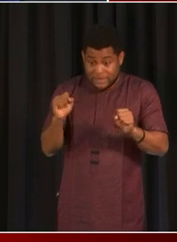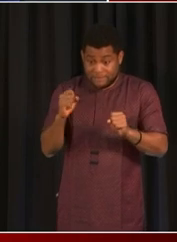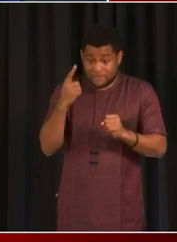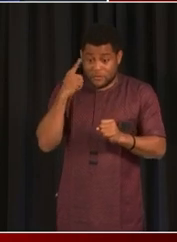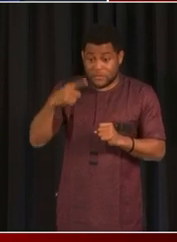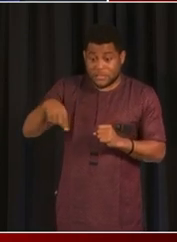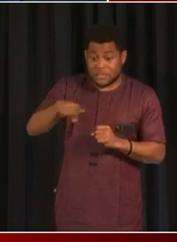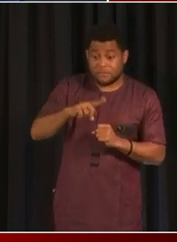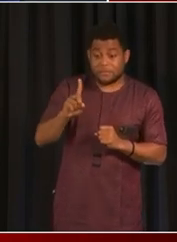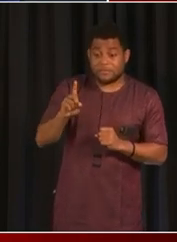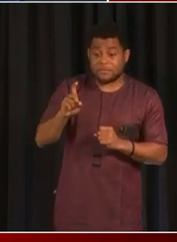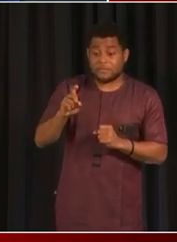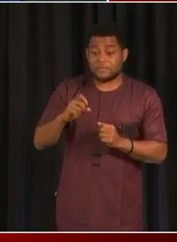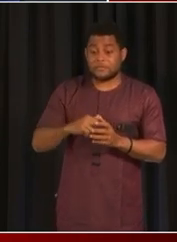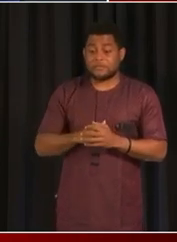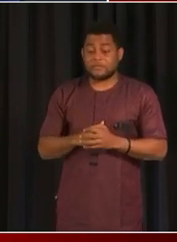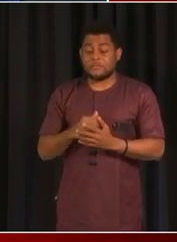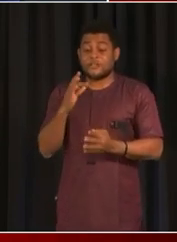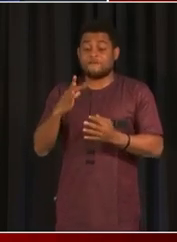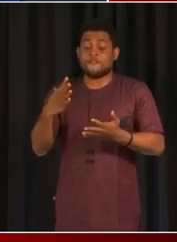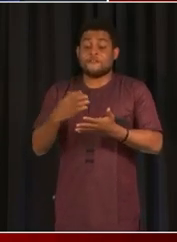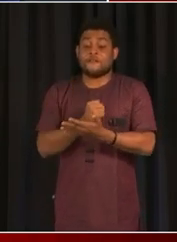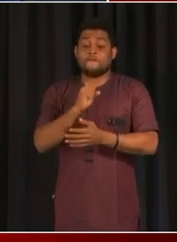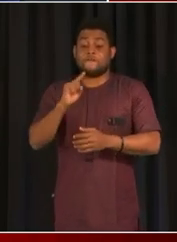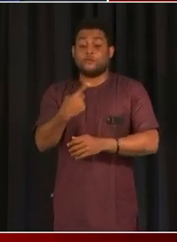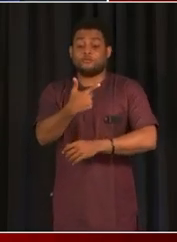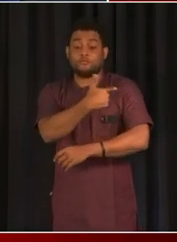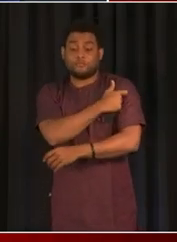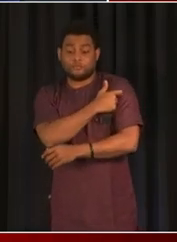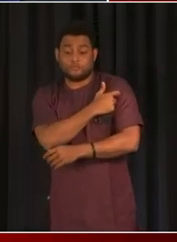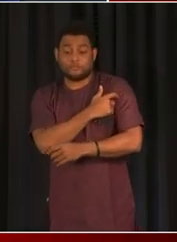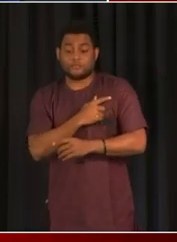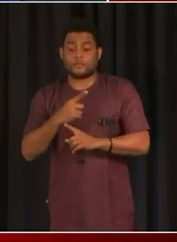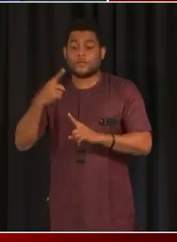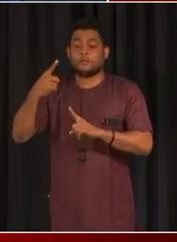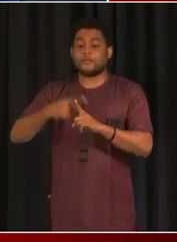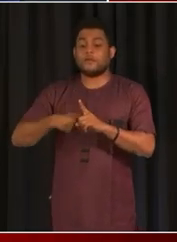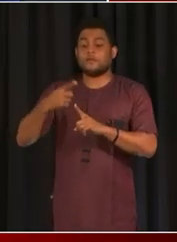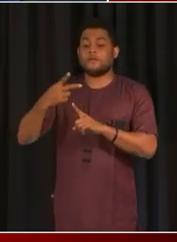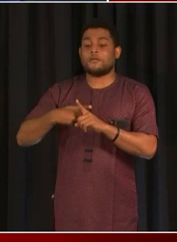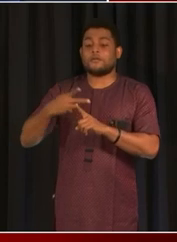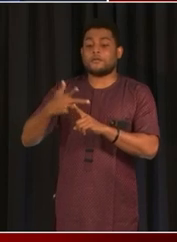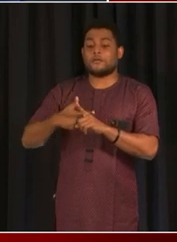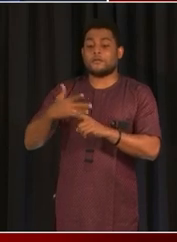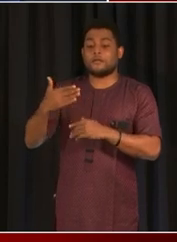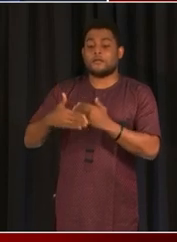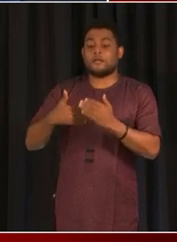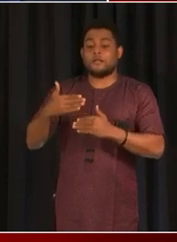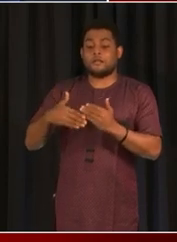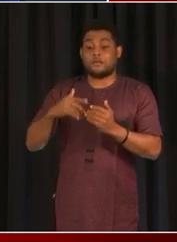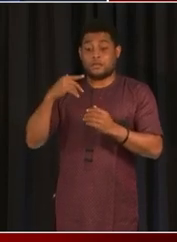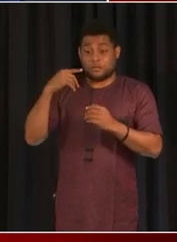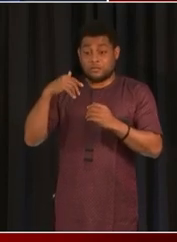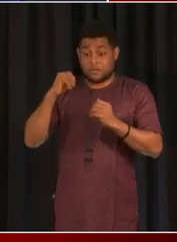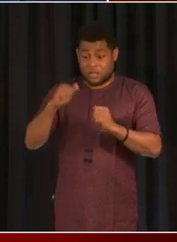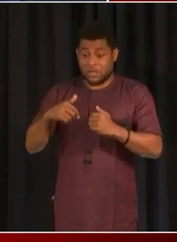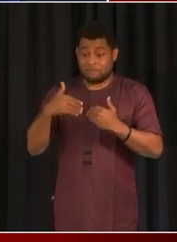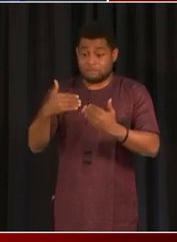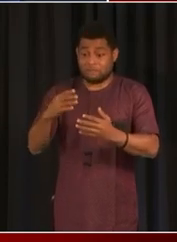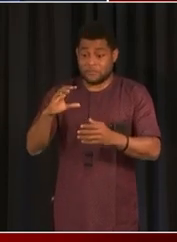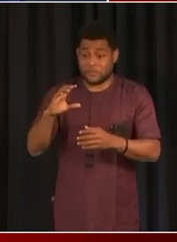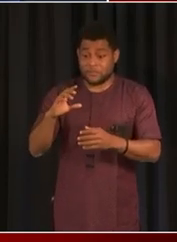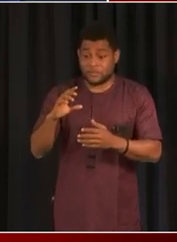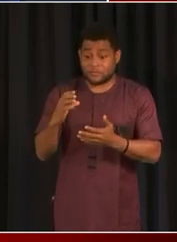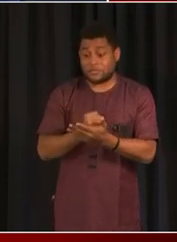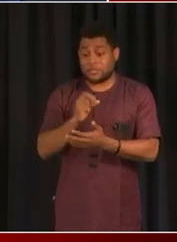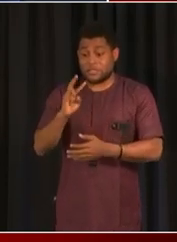they got the first shot like 3-4 months ago, to go ahead and get that second shot? You can always get your second shot, but I think we've been very clear that in order